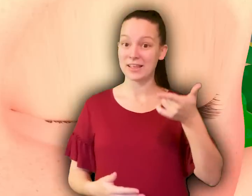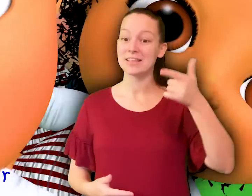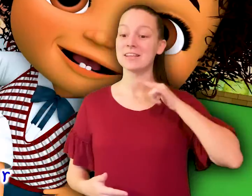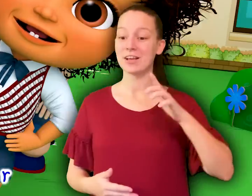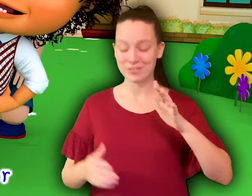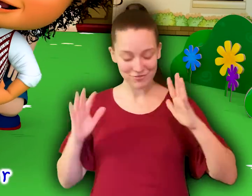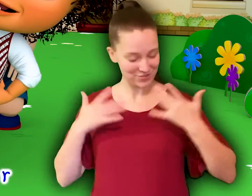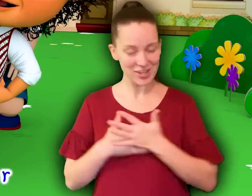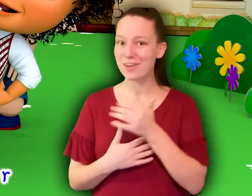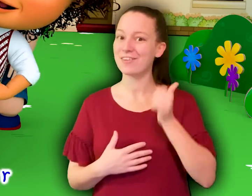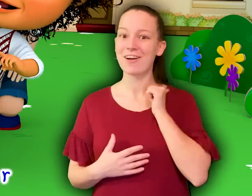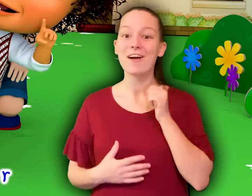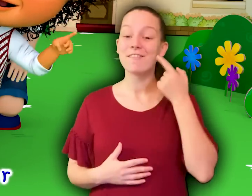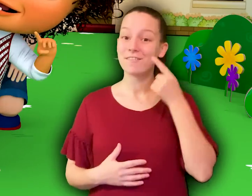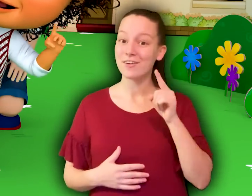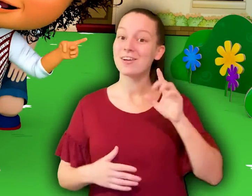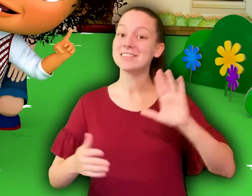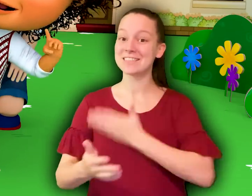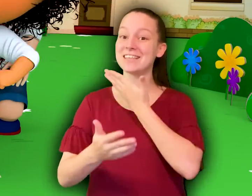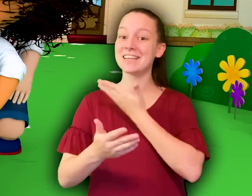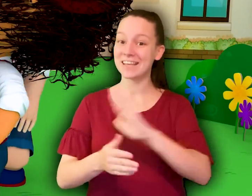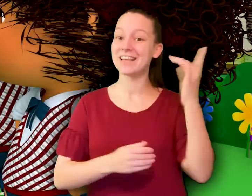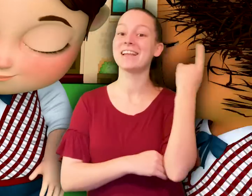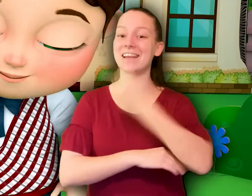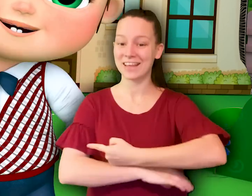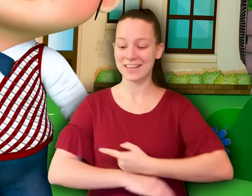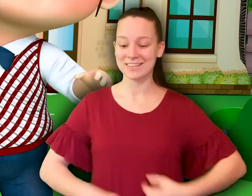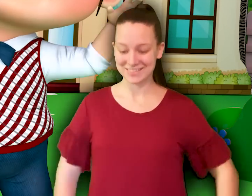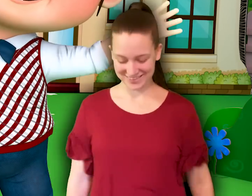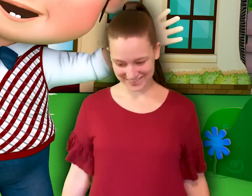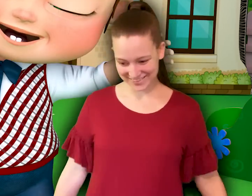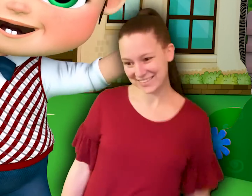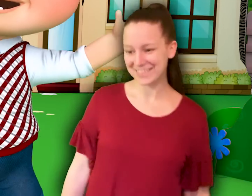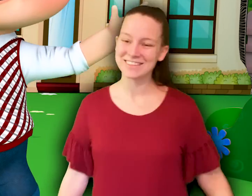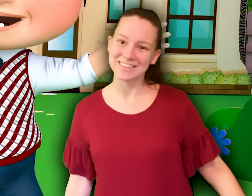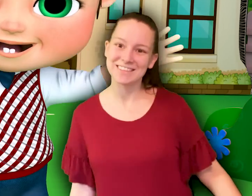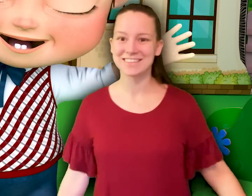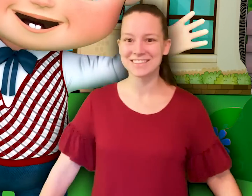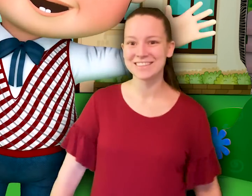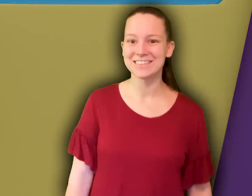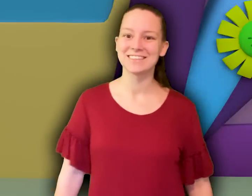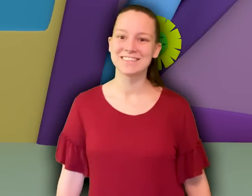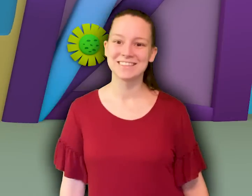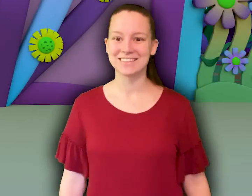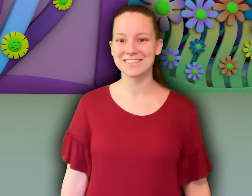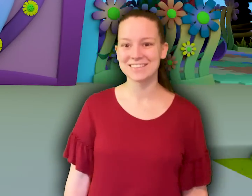won't fear when it's our turn we won't fear it singing day